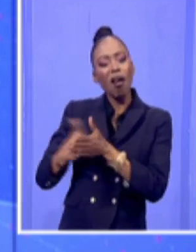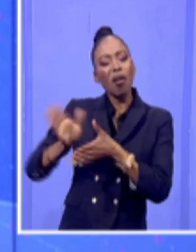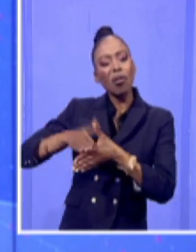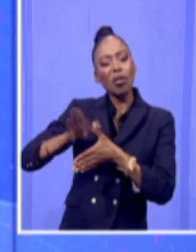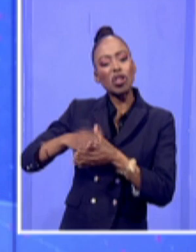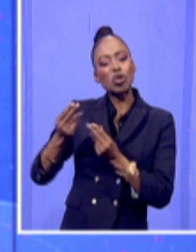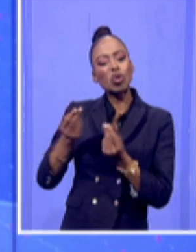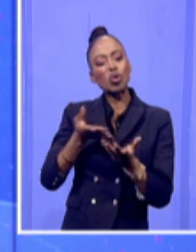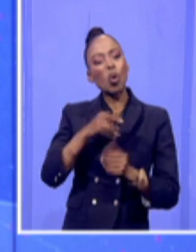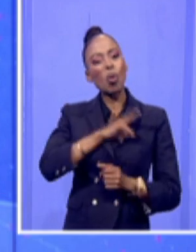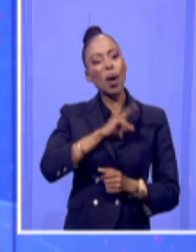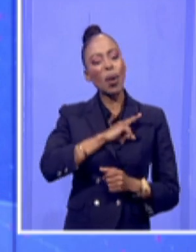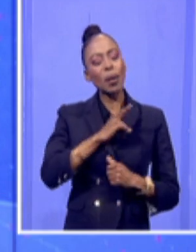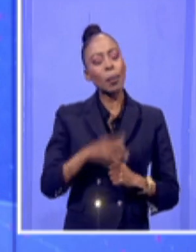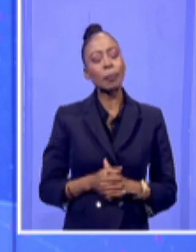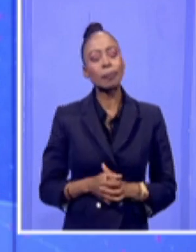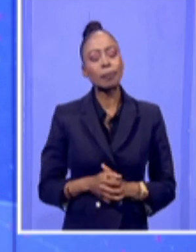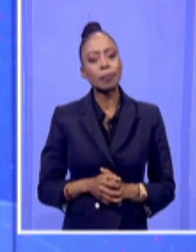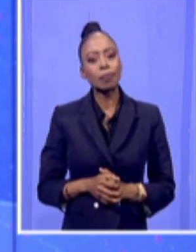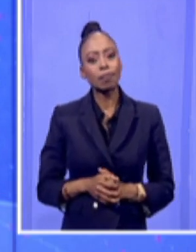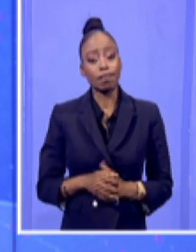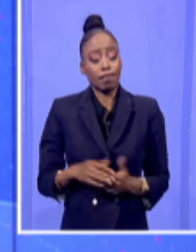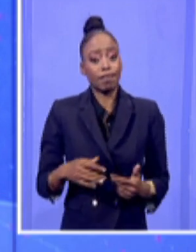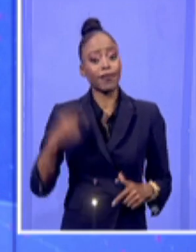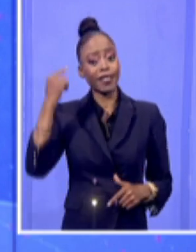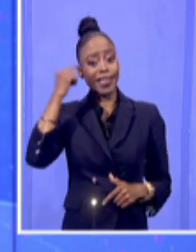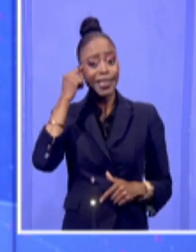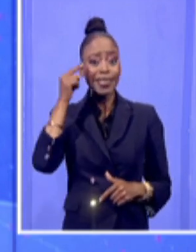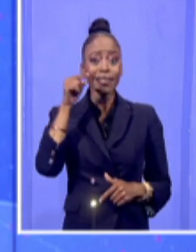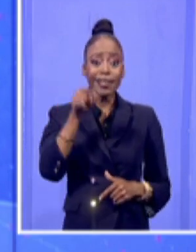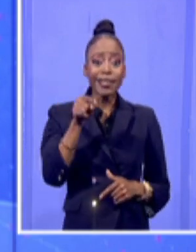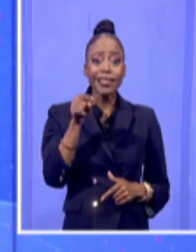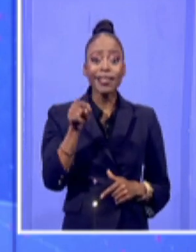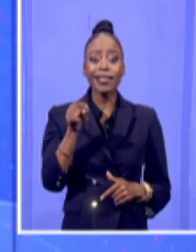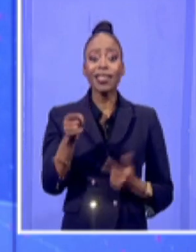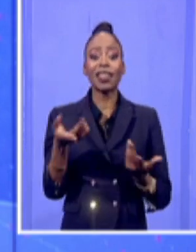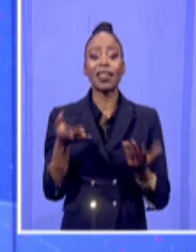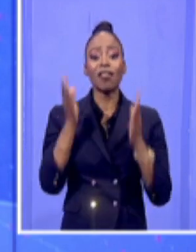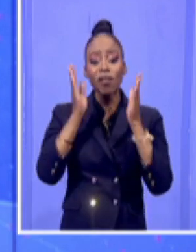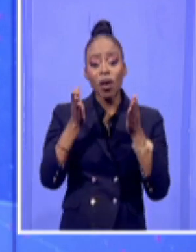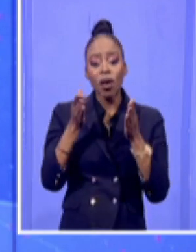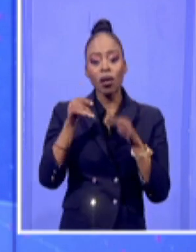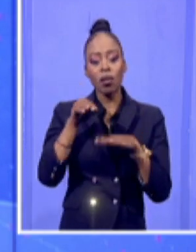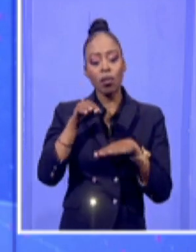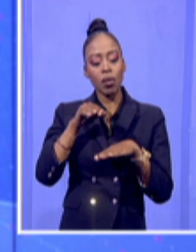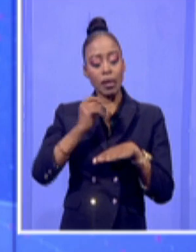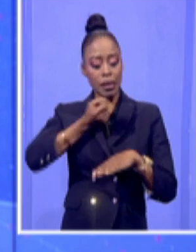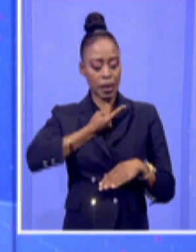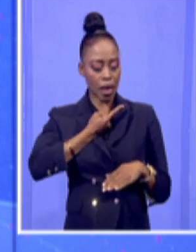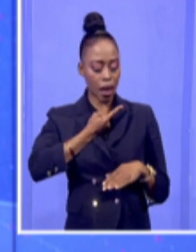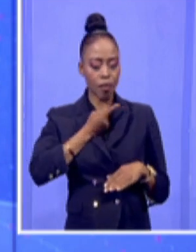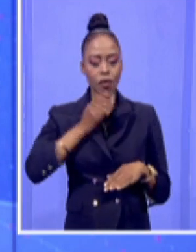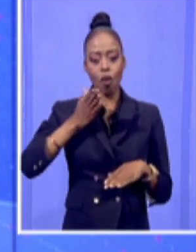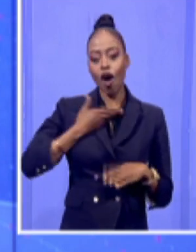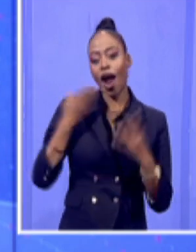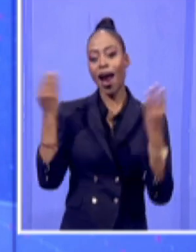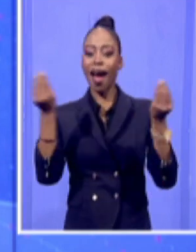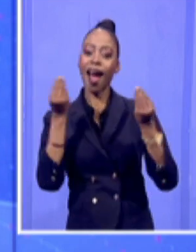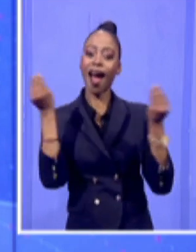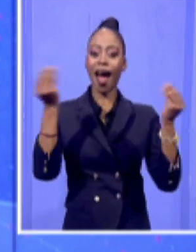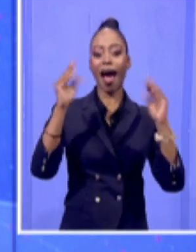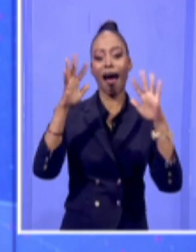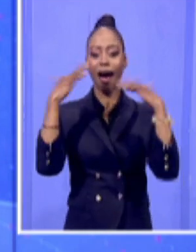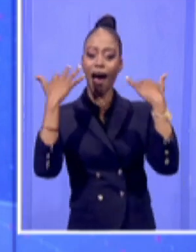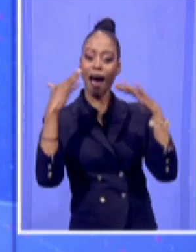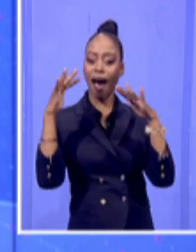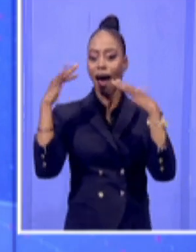step by Advocate Teffo? Do you believe that this is the advocate himself seeking relevance and wanting very much to be